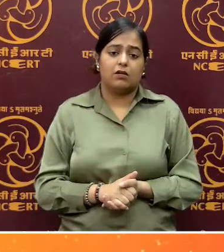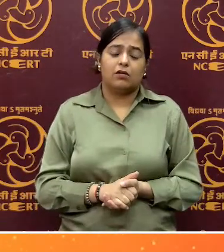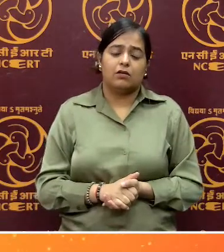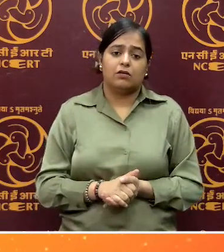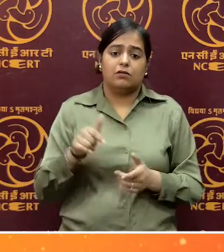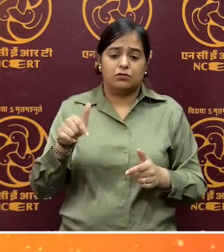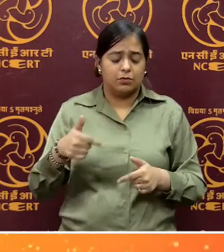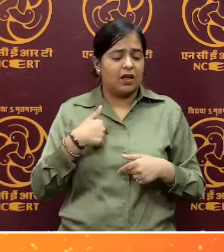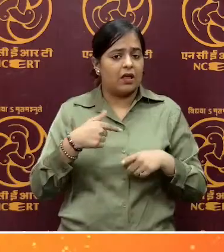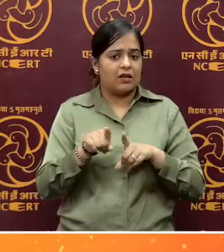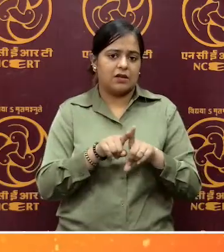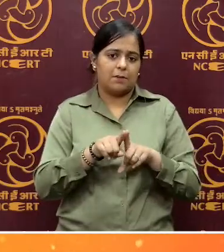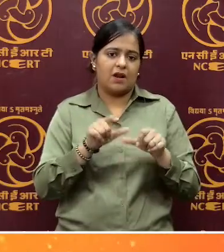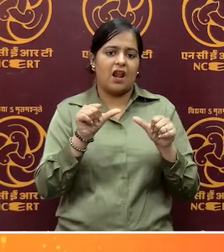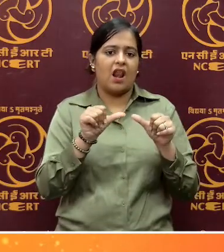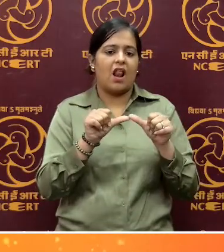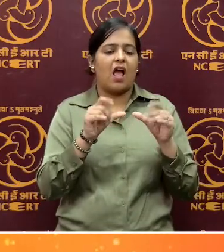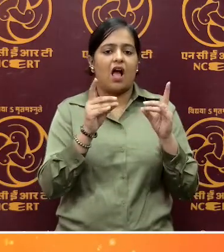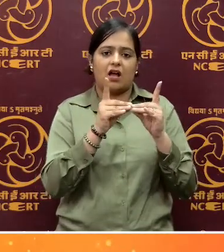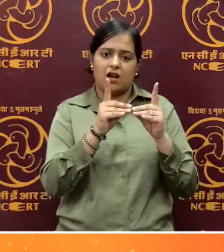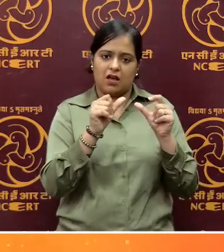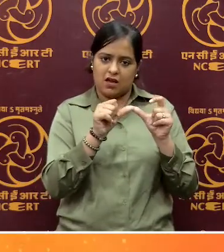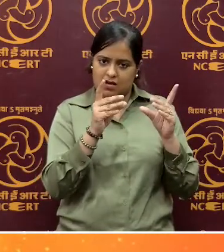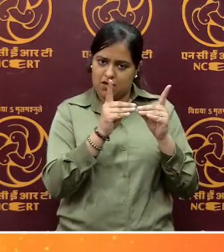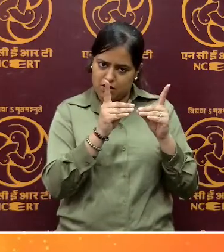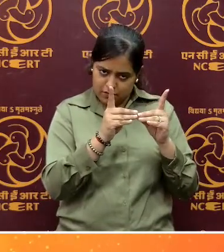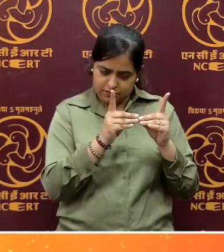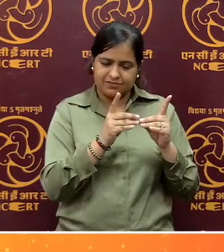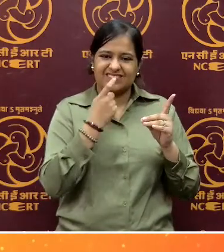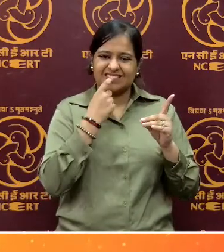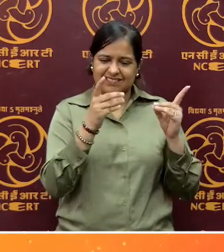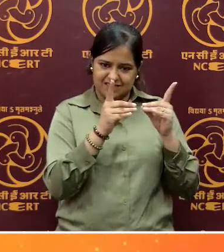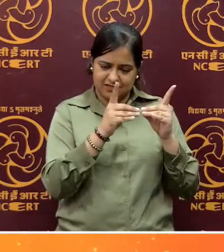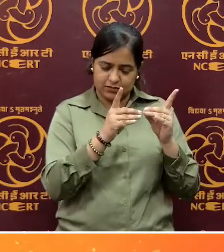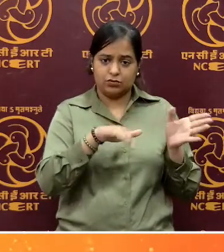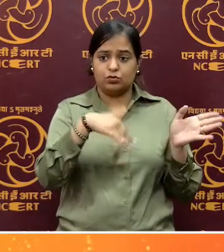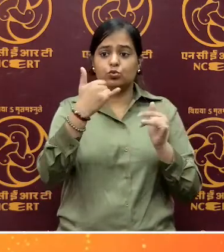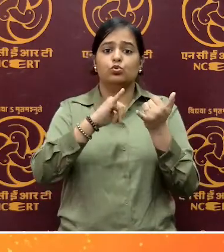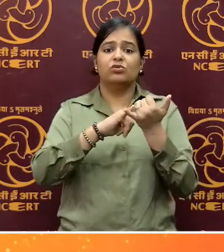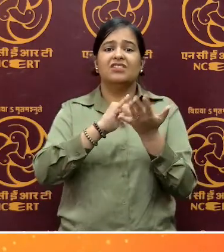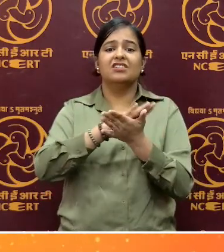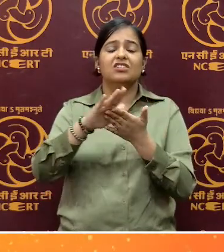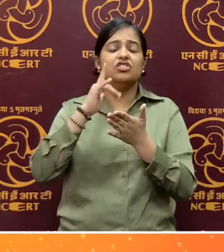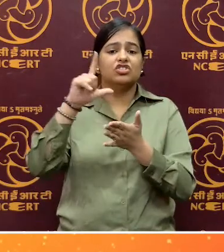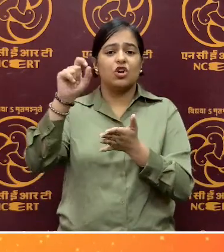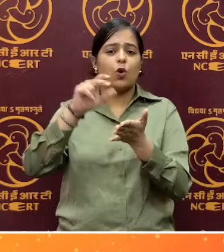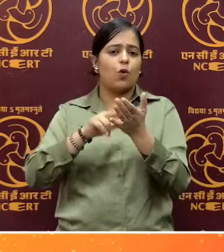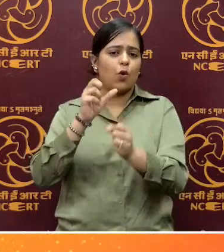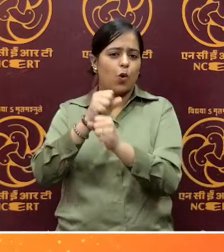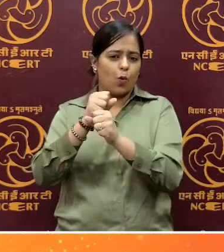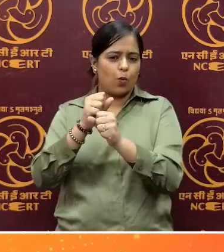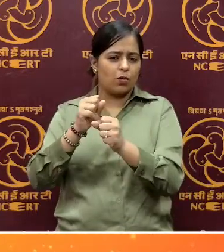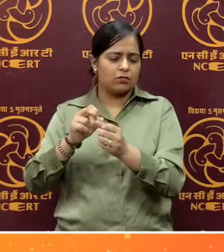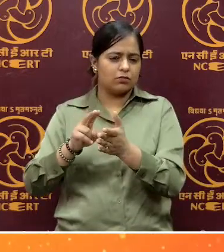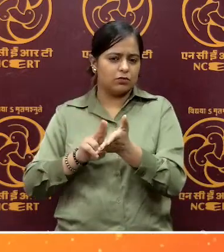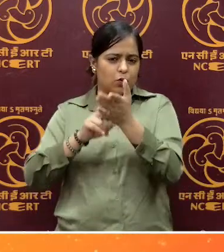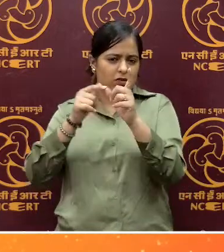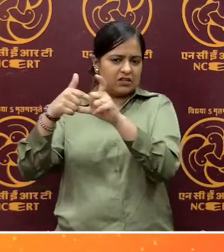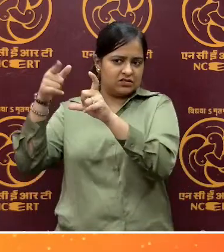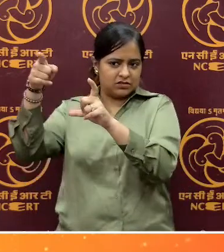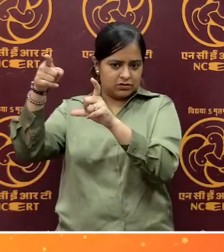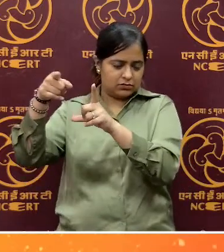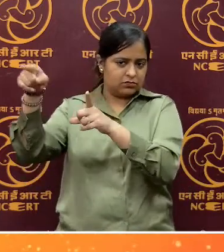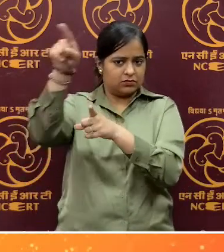let me take it as Agra, and then here from Agra to Shillong. So from finally from Delhi, from where did you take up? From